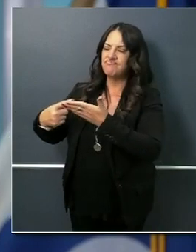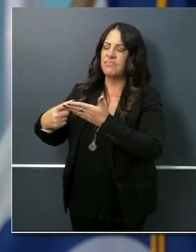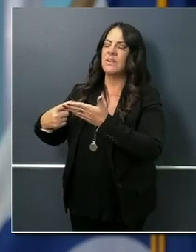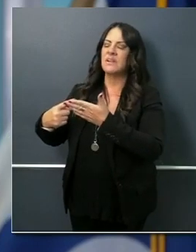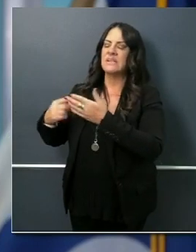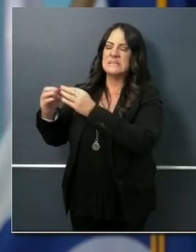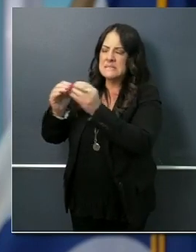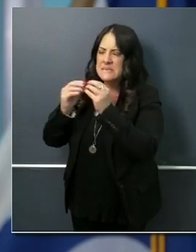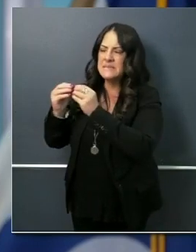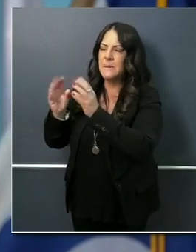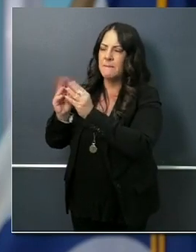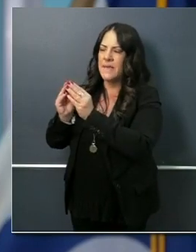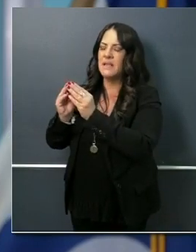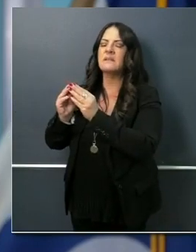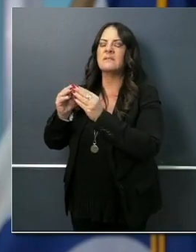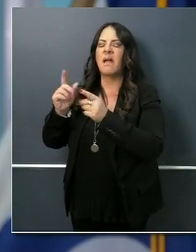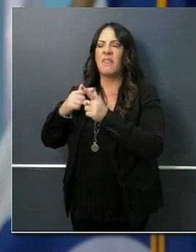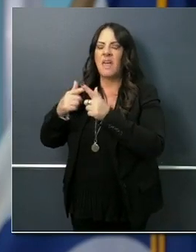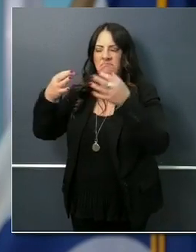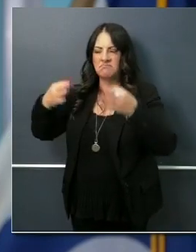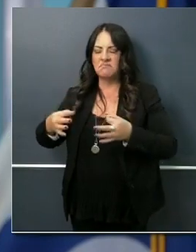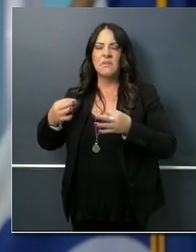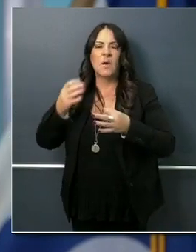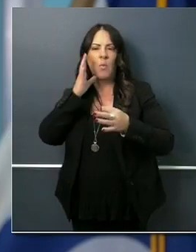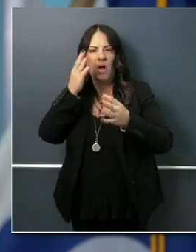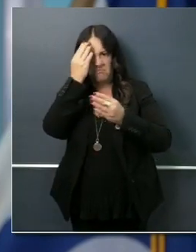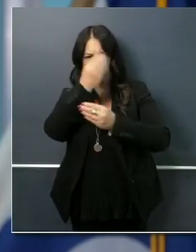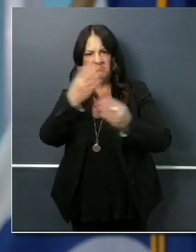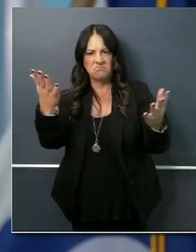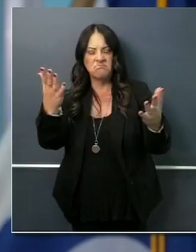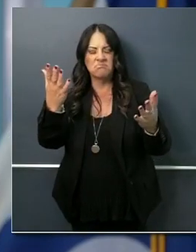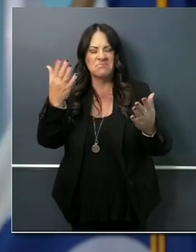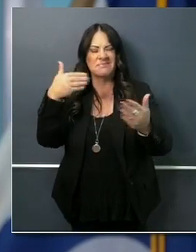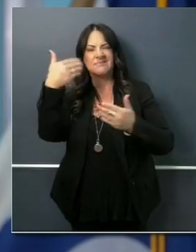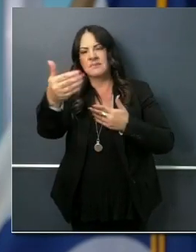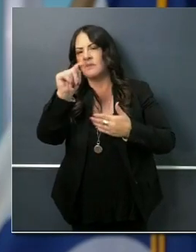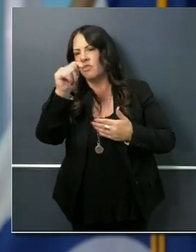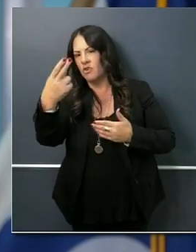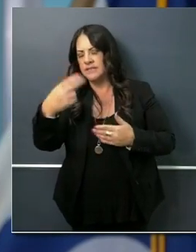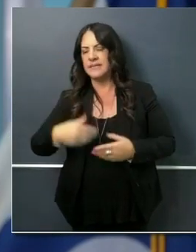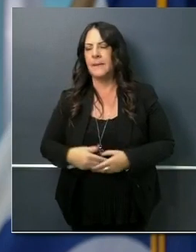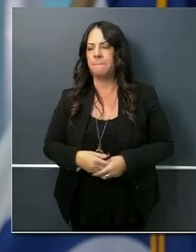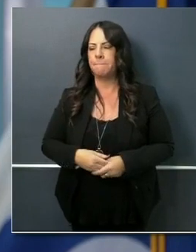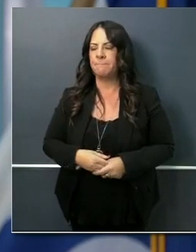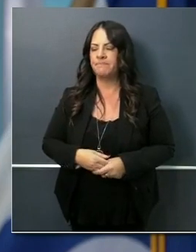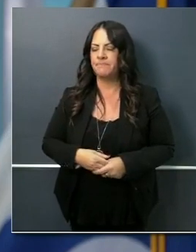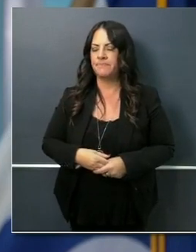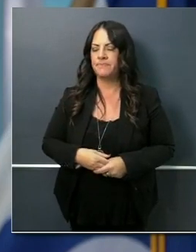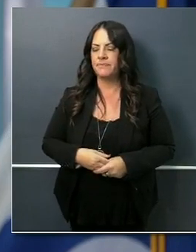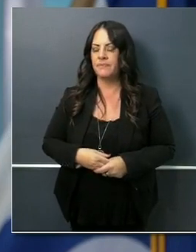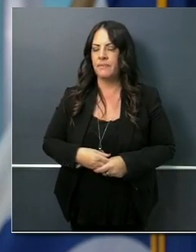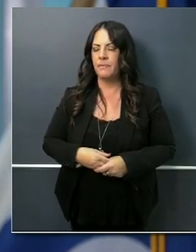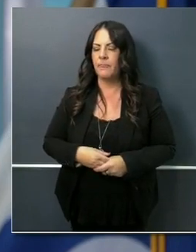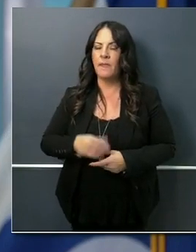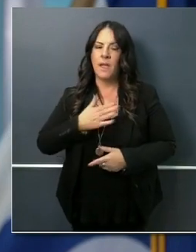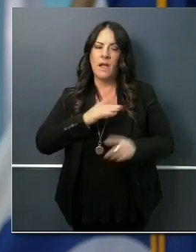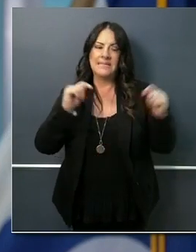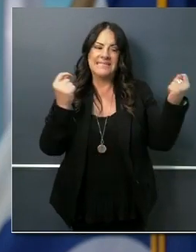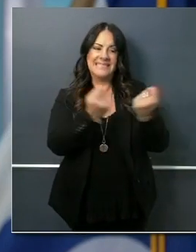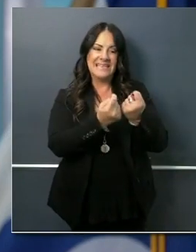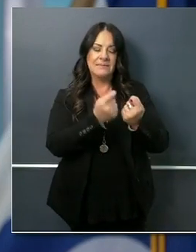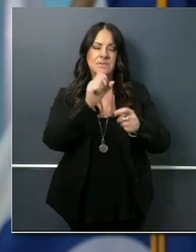public, I think, on Thursday. We are putting together our presentations. Our teams have been working collaboratively with legislative